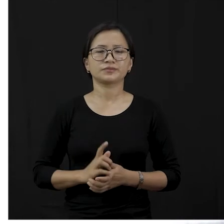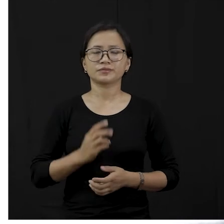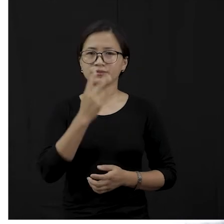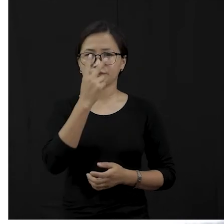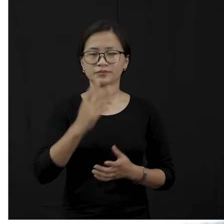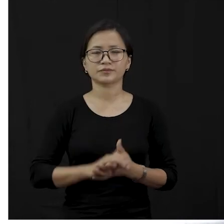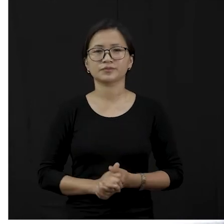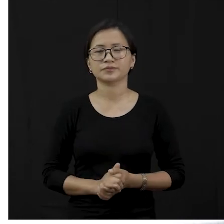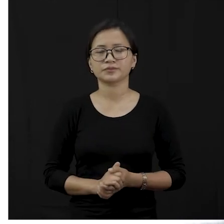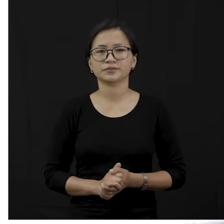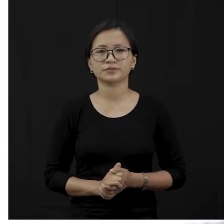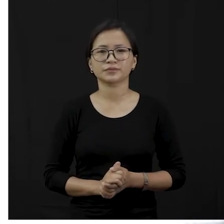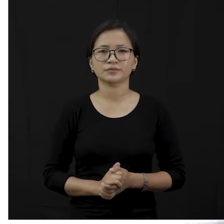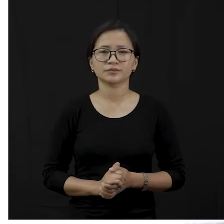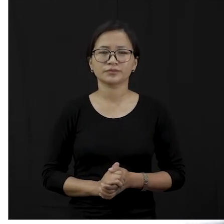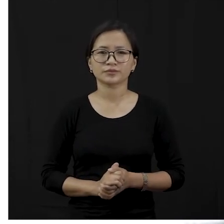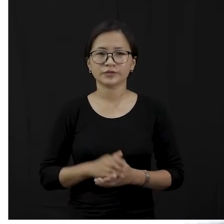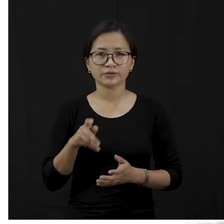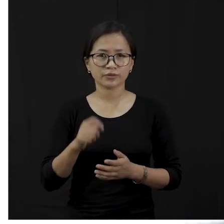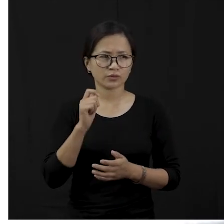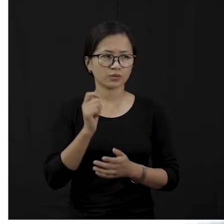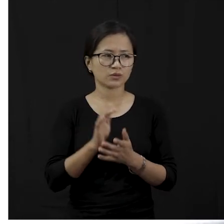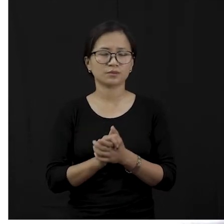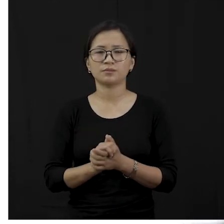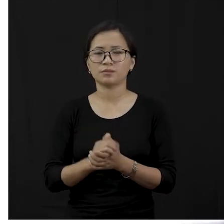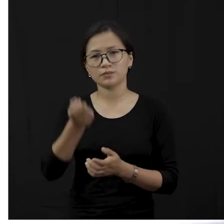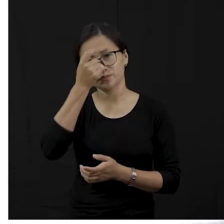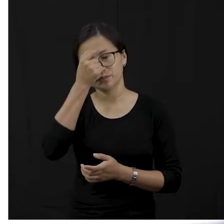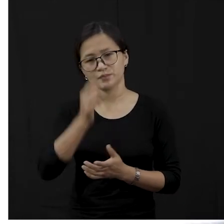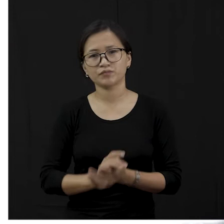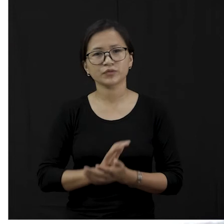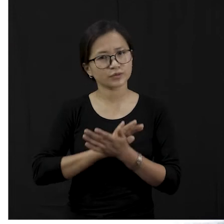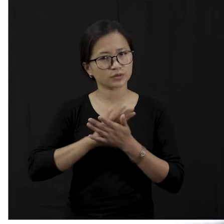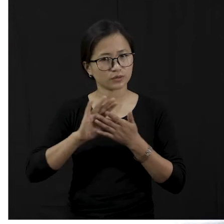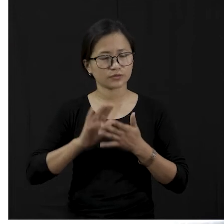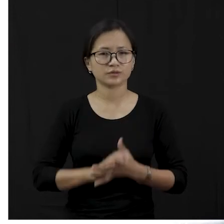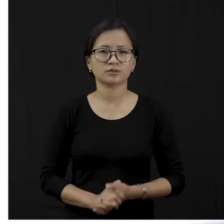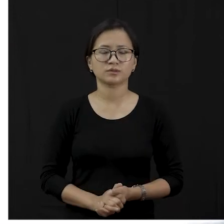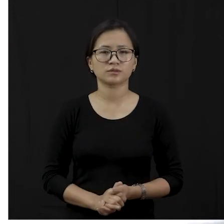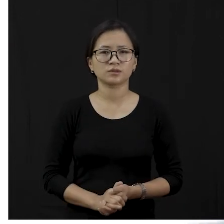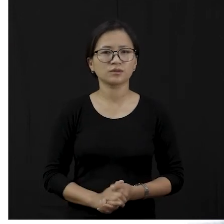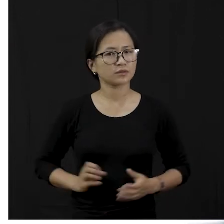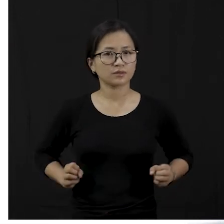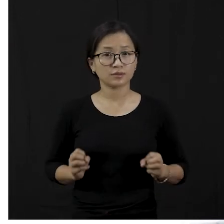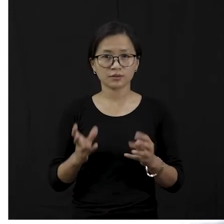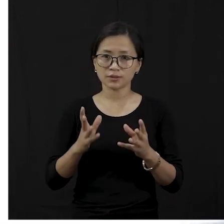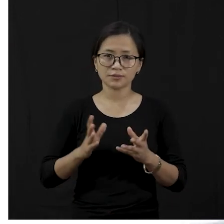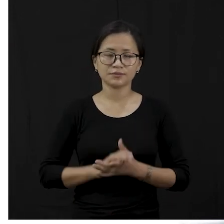look here. Here it is a word problem. We can solve this. Okay. Ready?